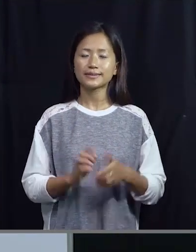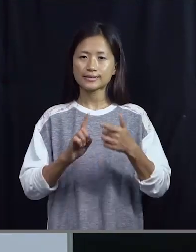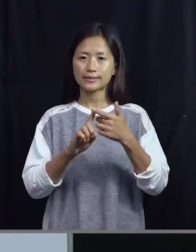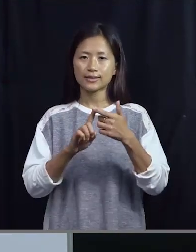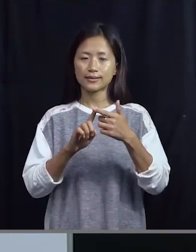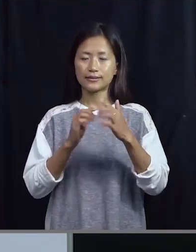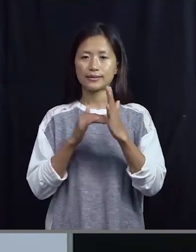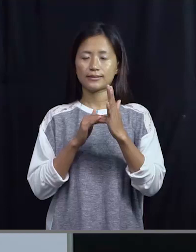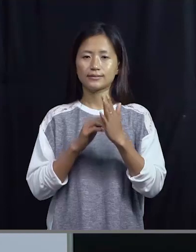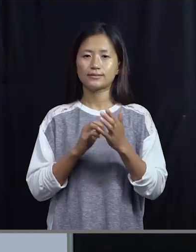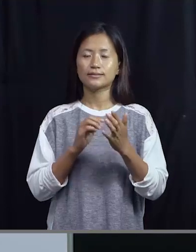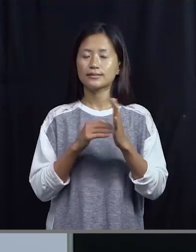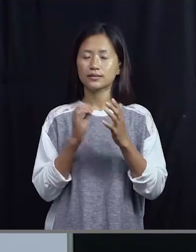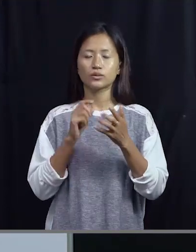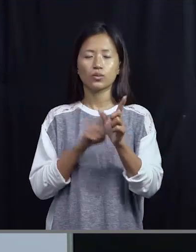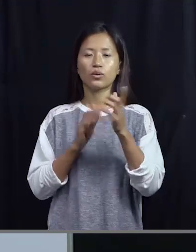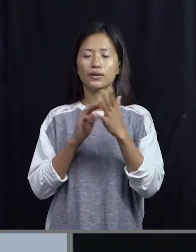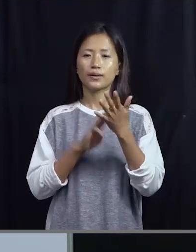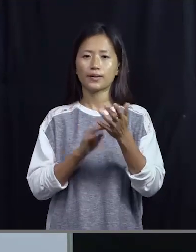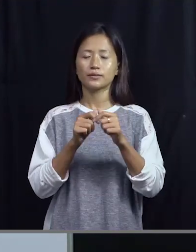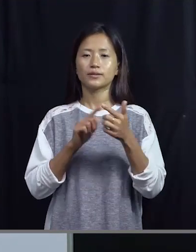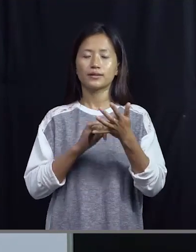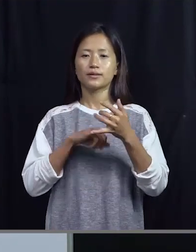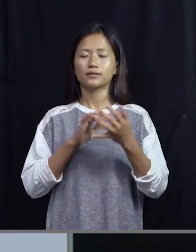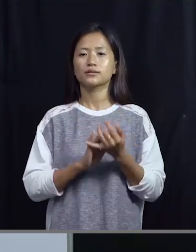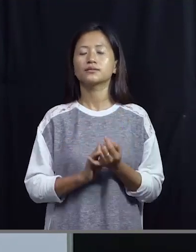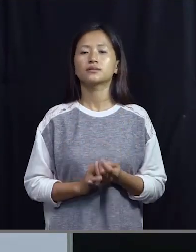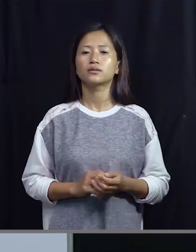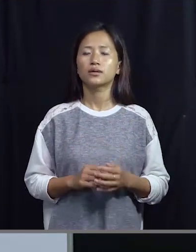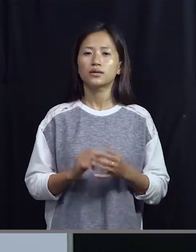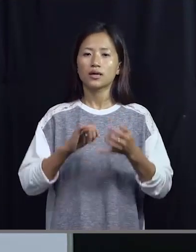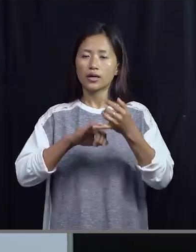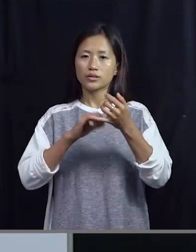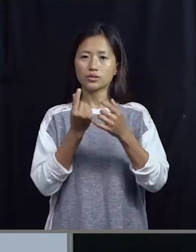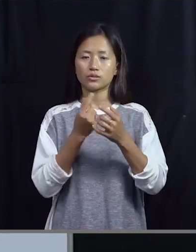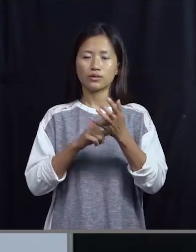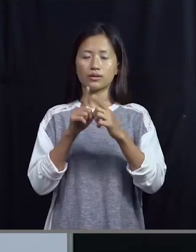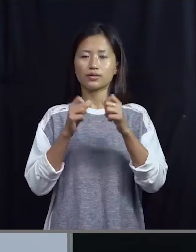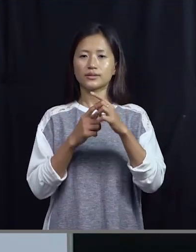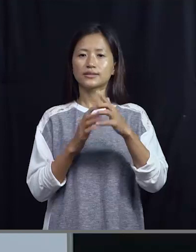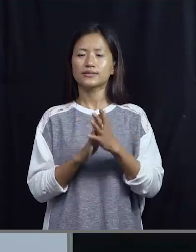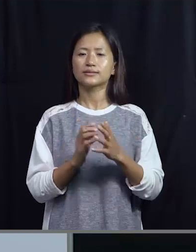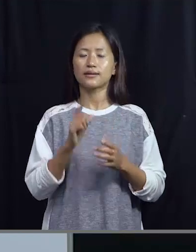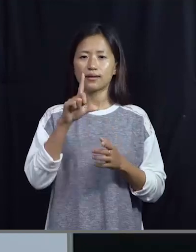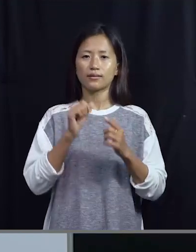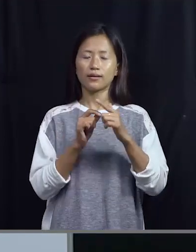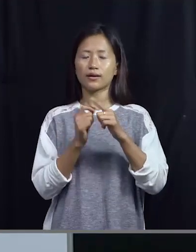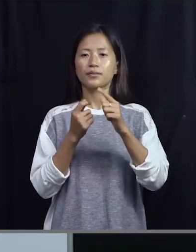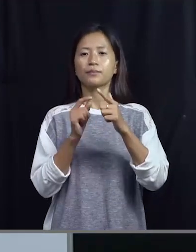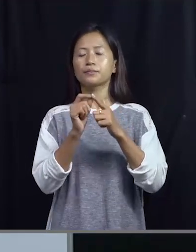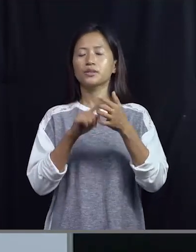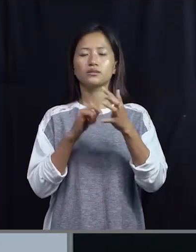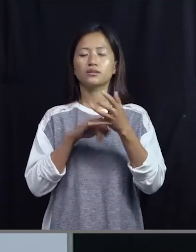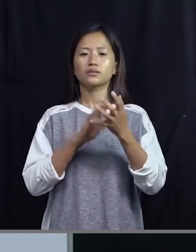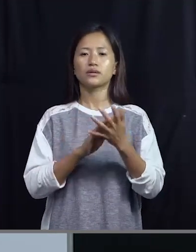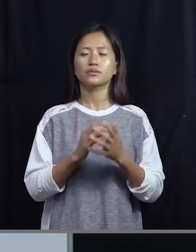enzymes, E-N-Z-Y-M-E-S, enzymes released by the bacteria called cellulase, protease, lipase. The first